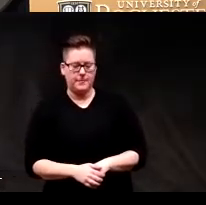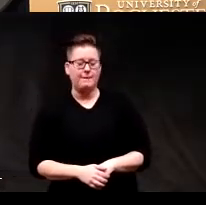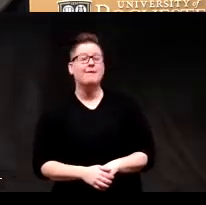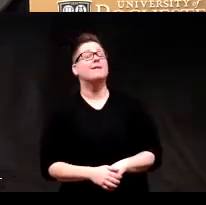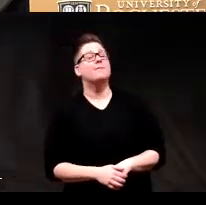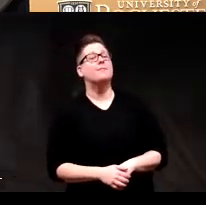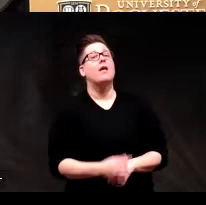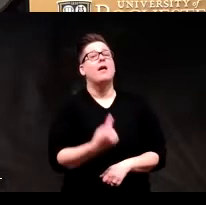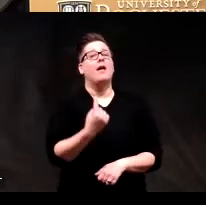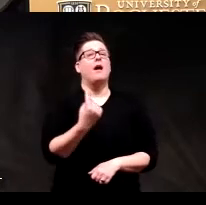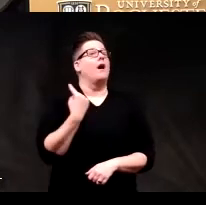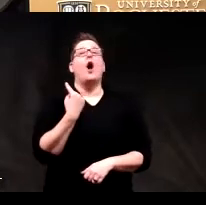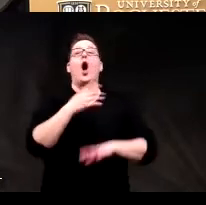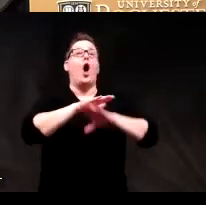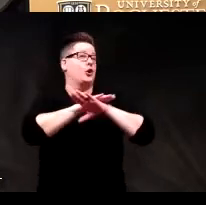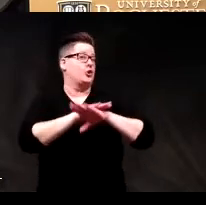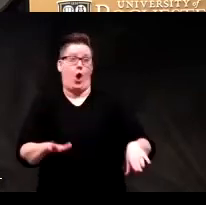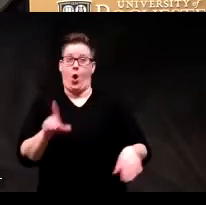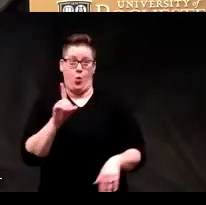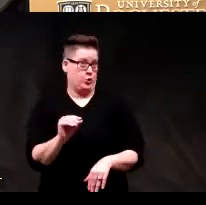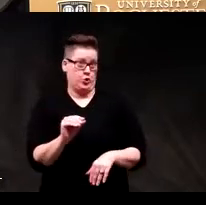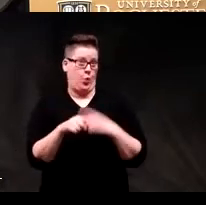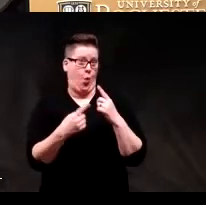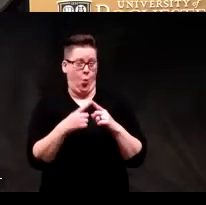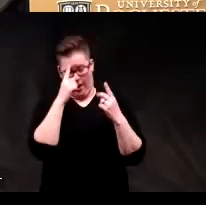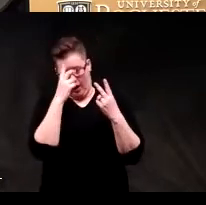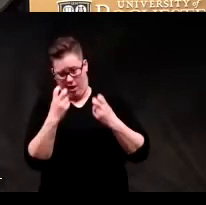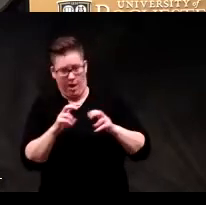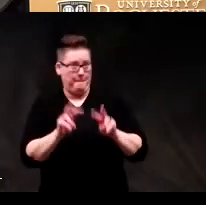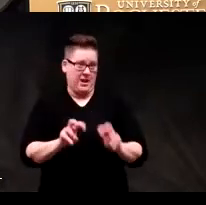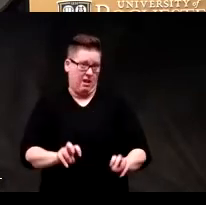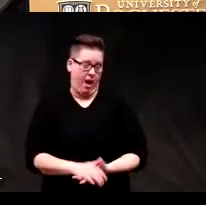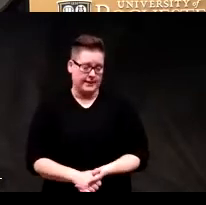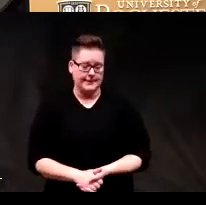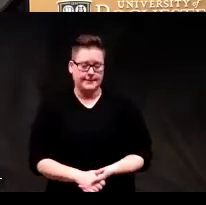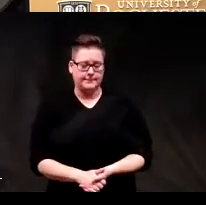So this is what not to do when you're mentalizing. Could you play that?